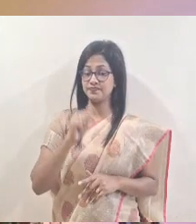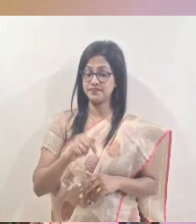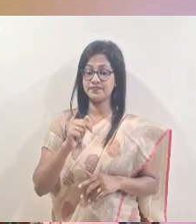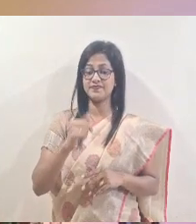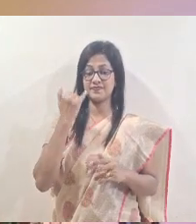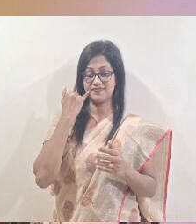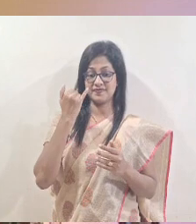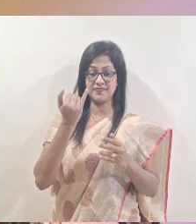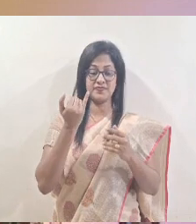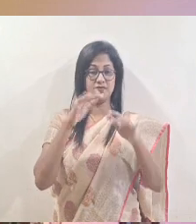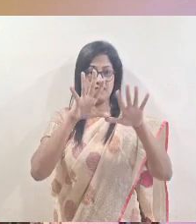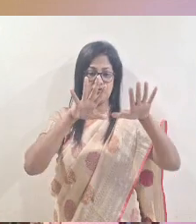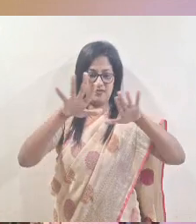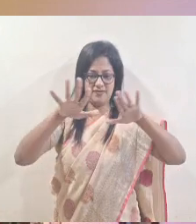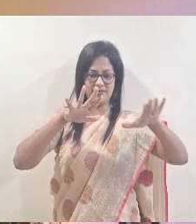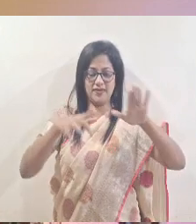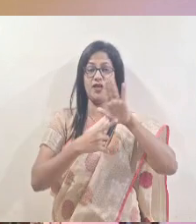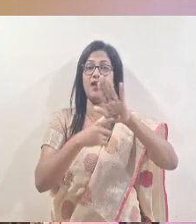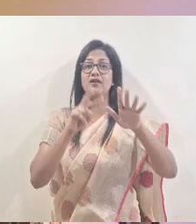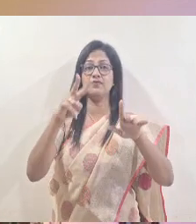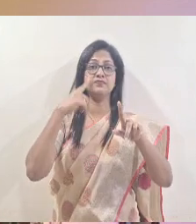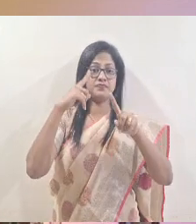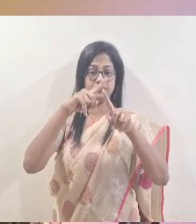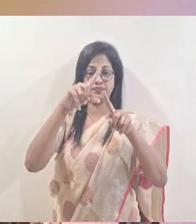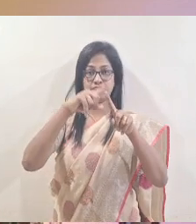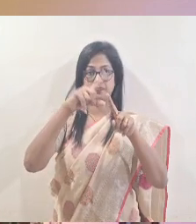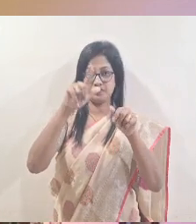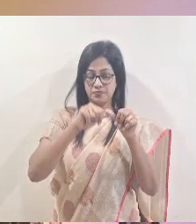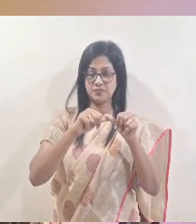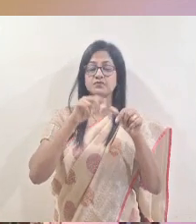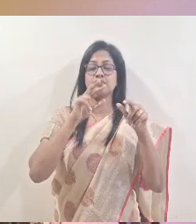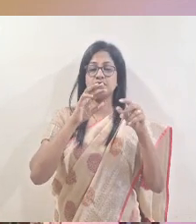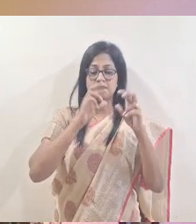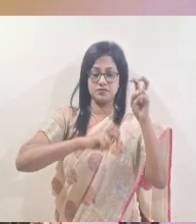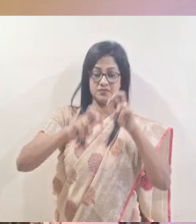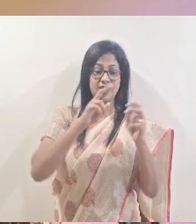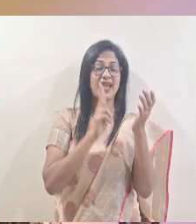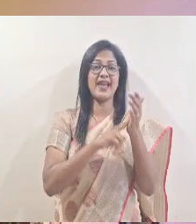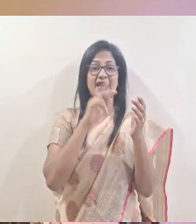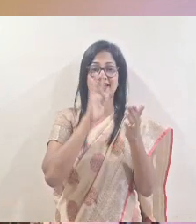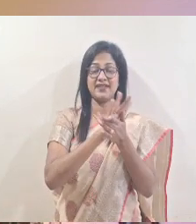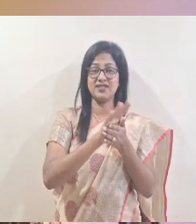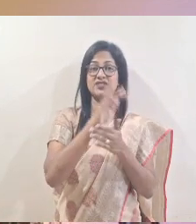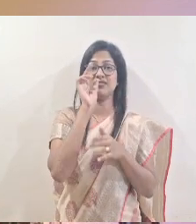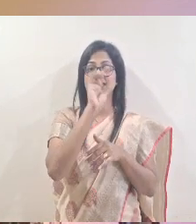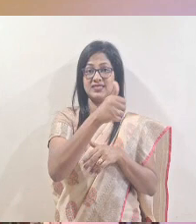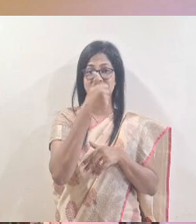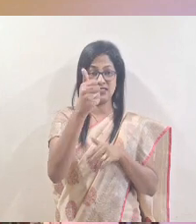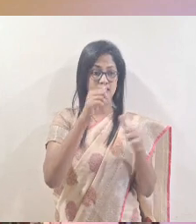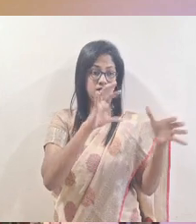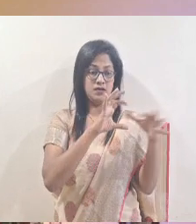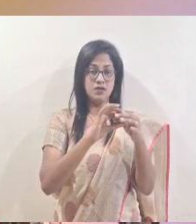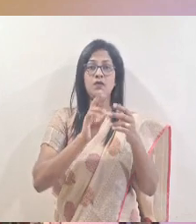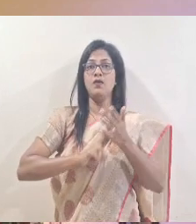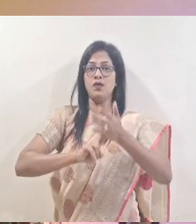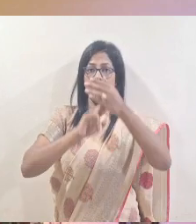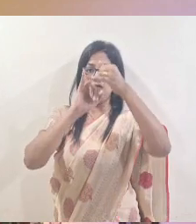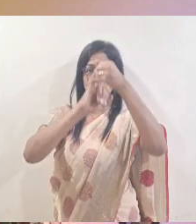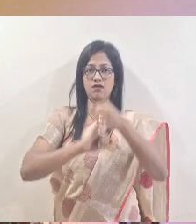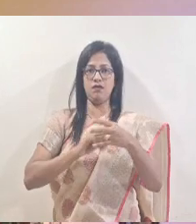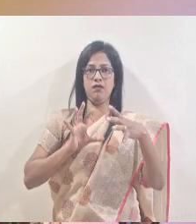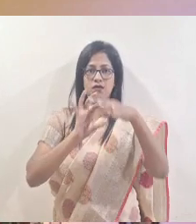So this is a schematic layout of Vaitala Mobility Hub, located close to the NH 66, connecting north and south of the